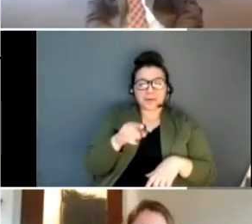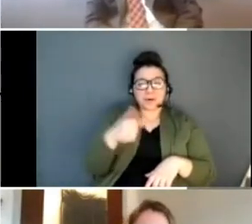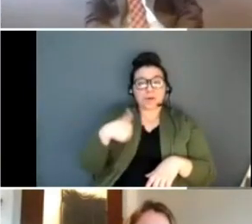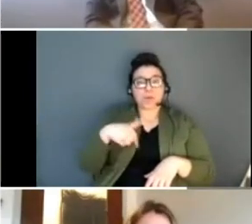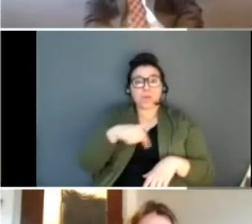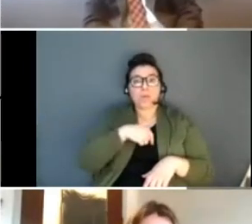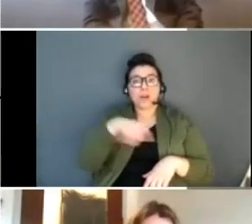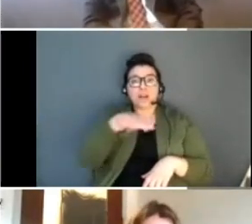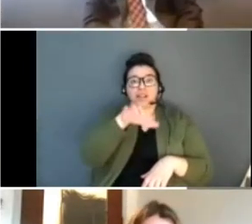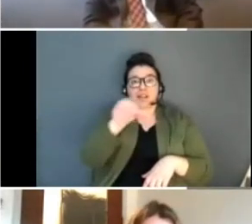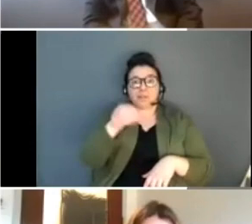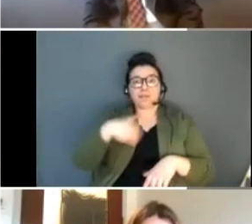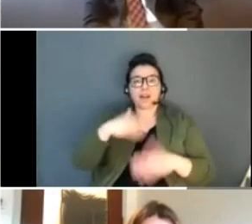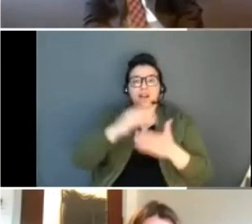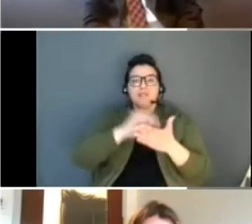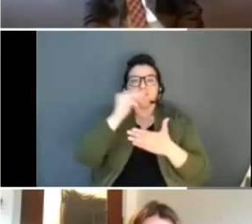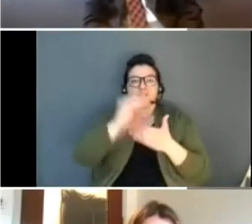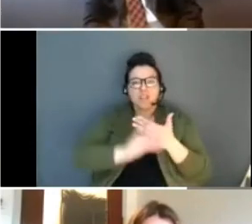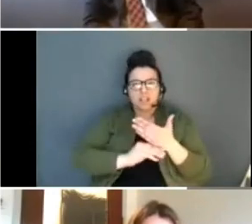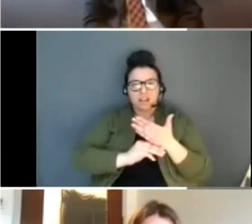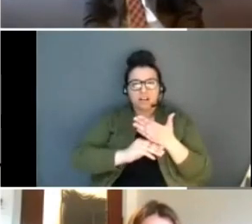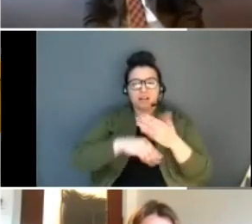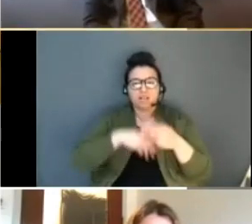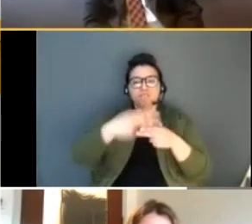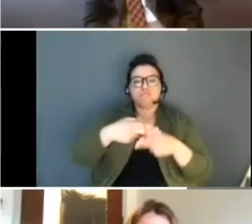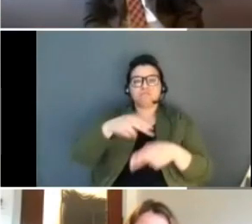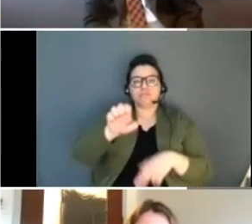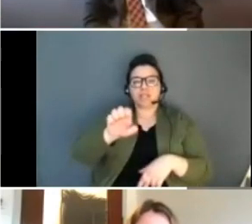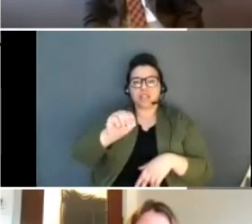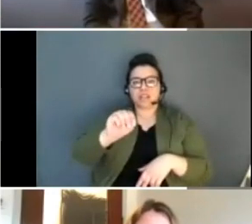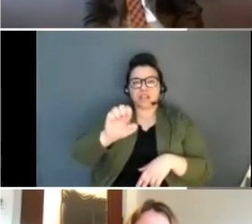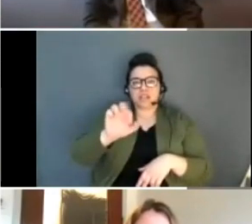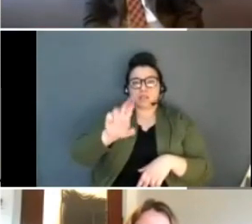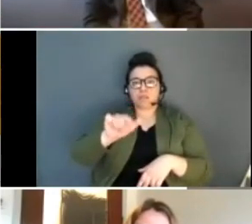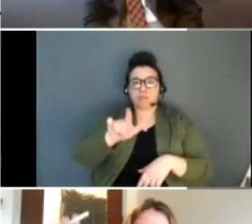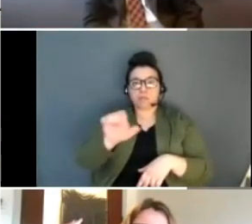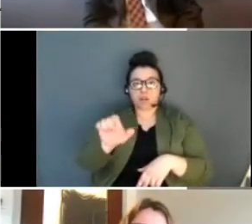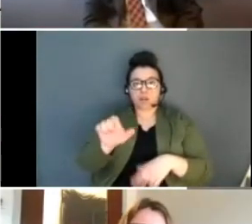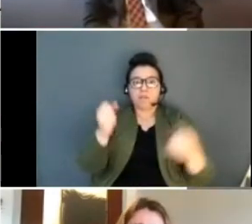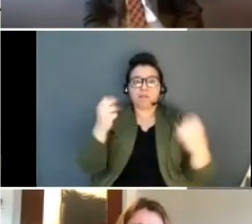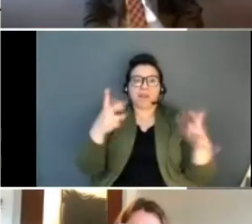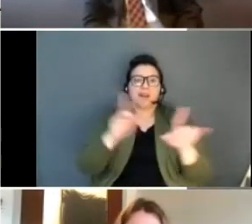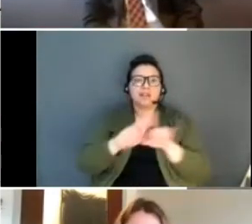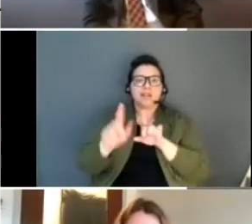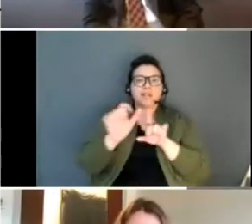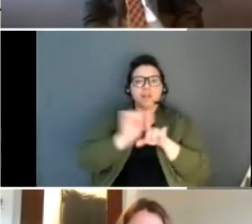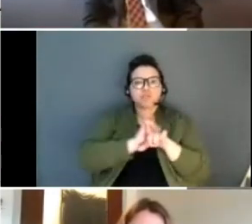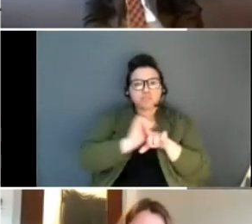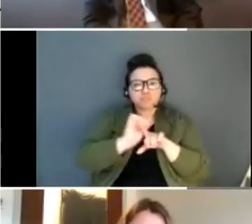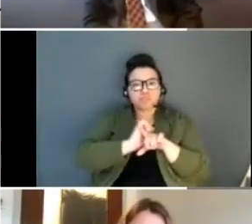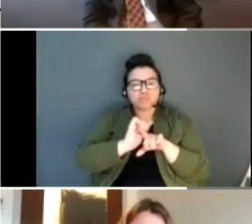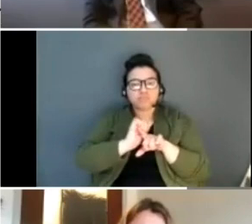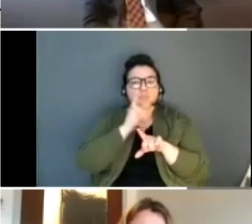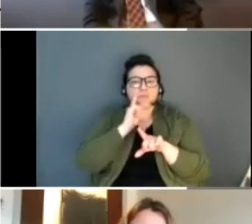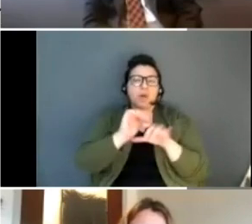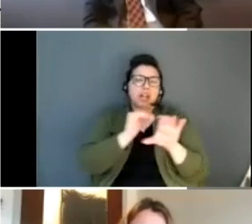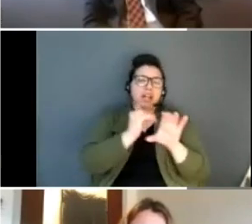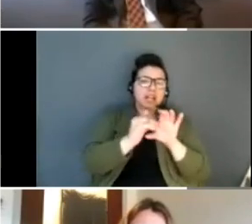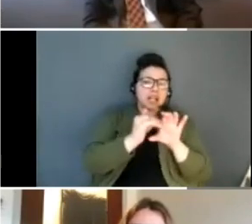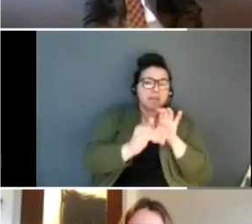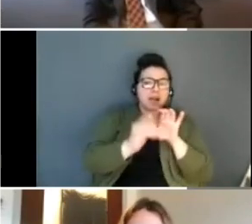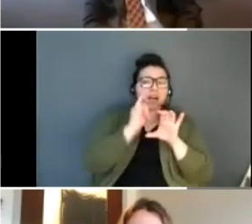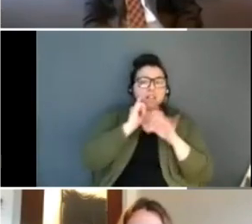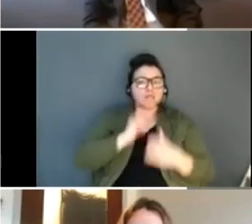curriculum called Emerge, full of exercises for all kinds of topics: email etiquette,